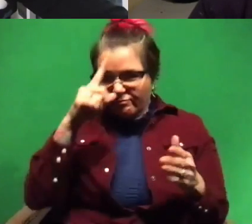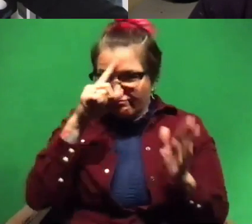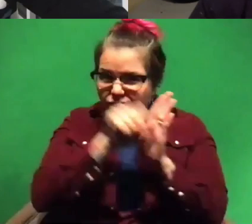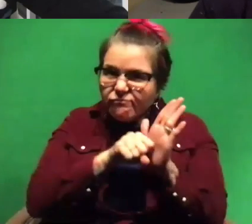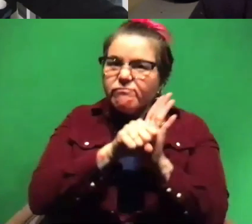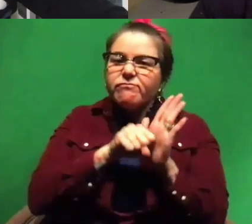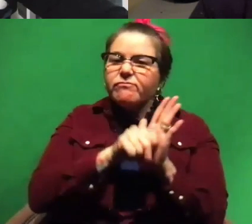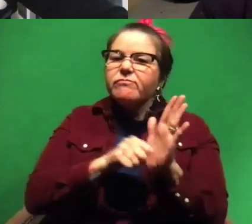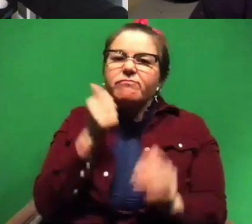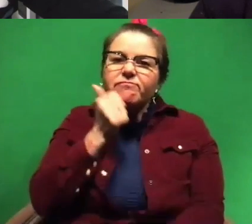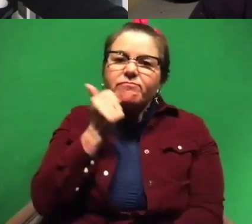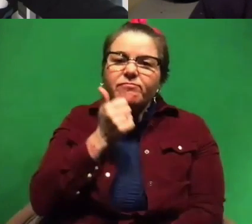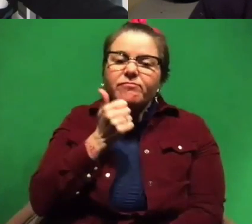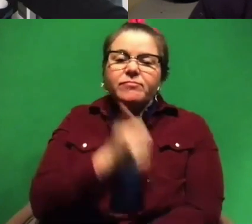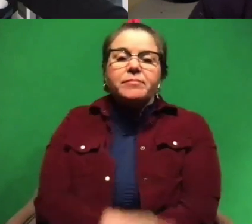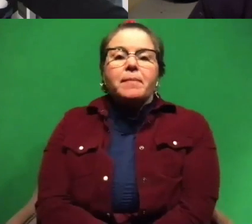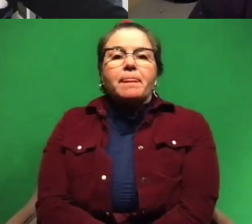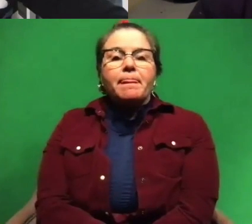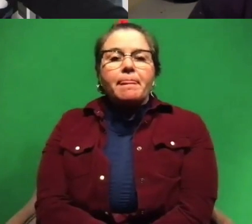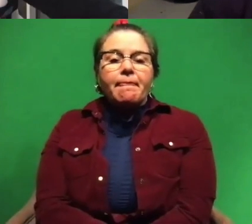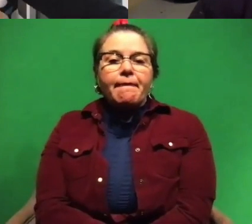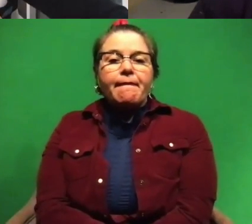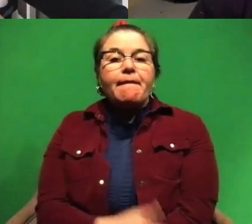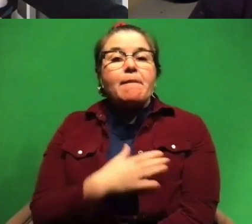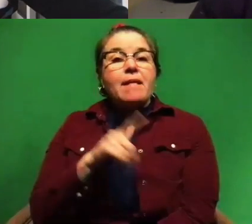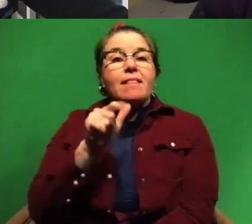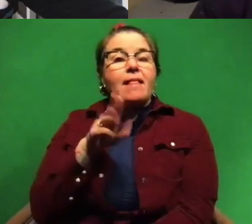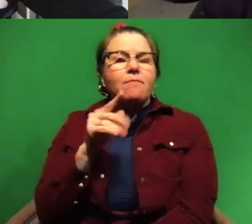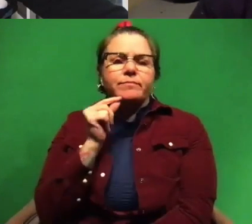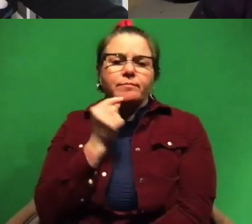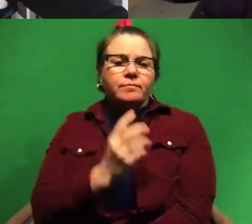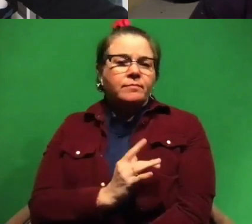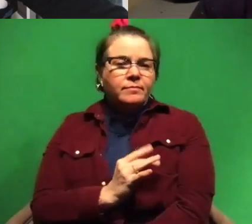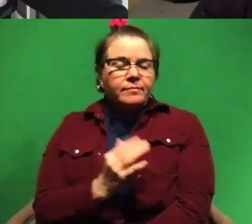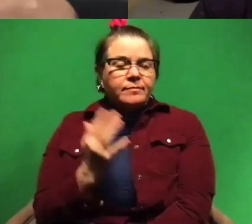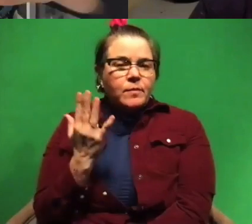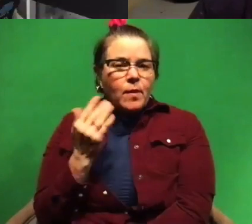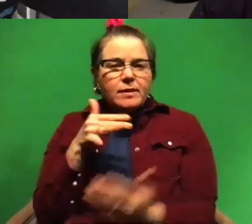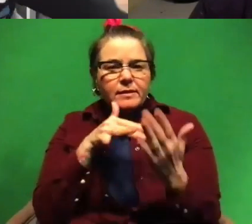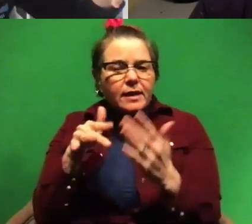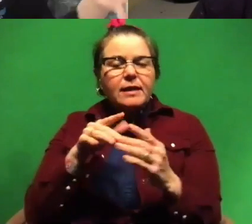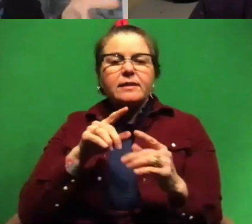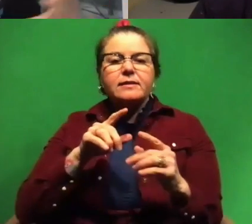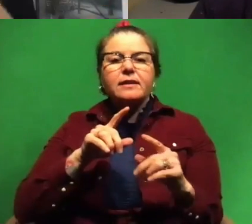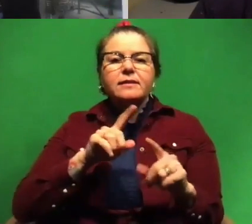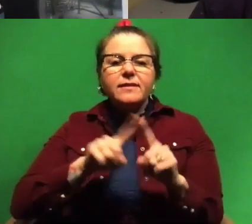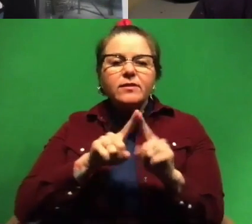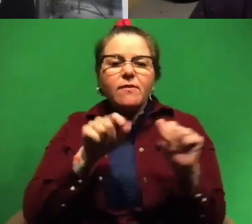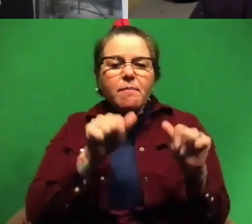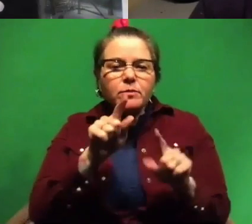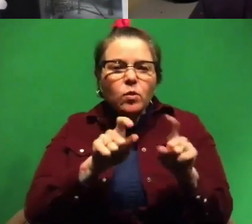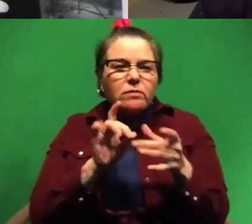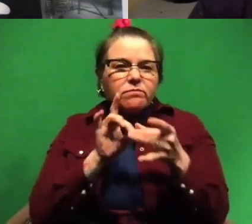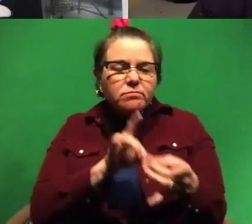after on a daily basis. And my lab is really cool because it studies all the possible questions about this